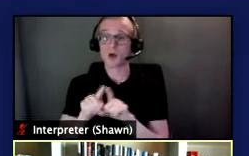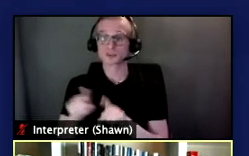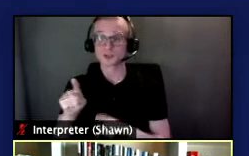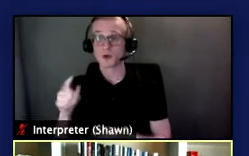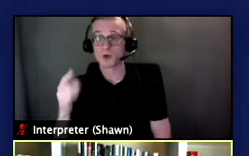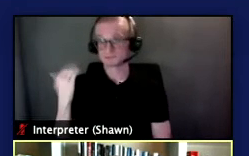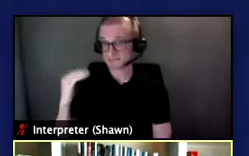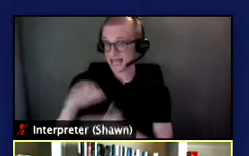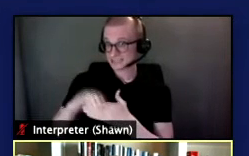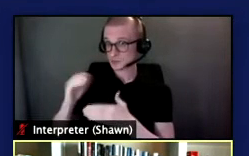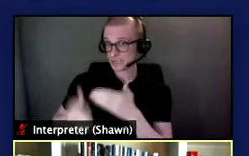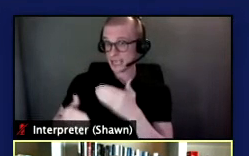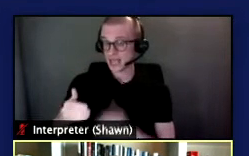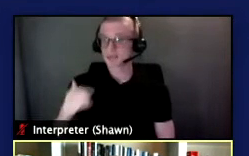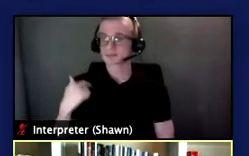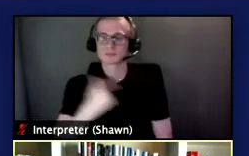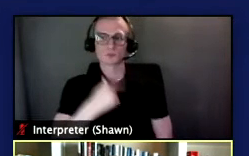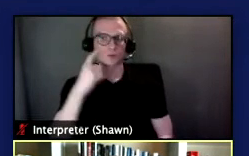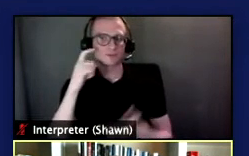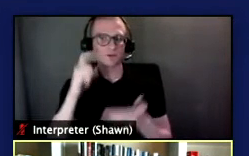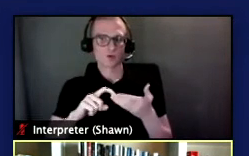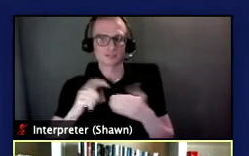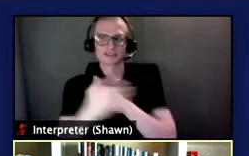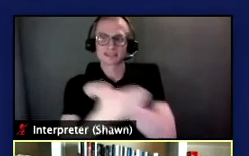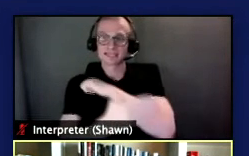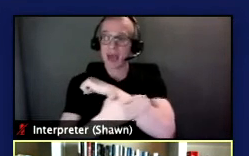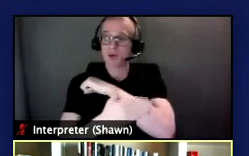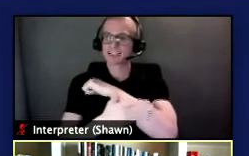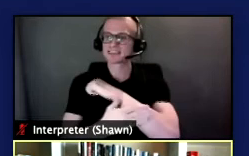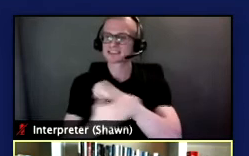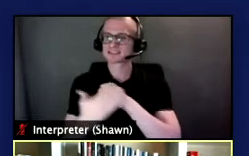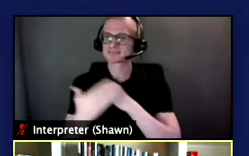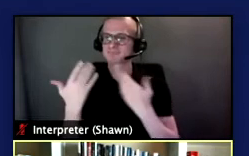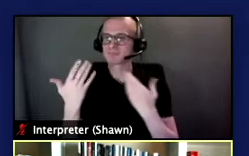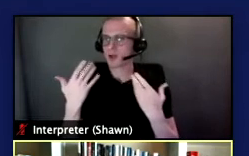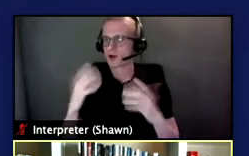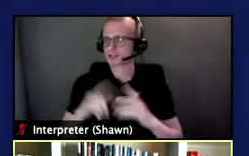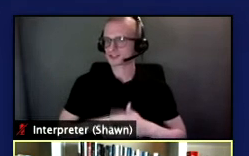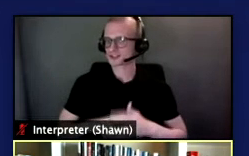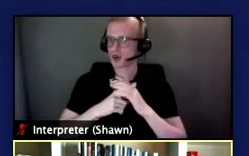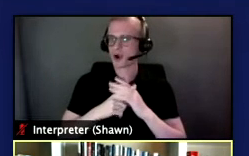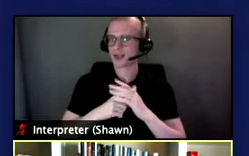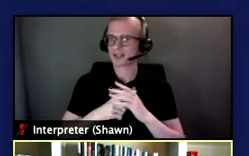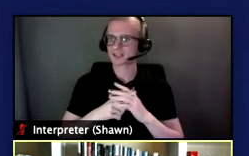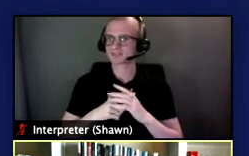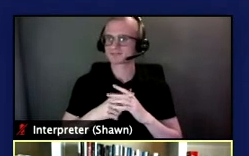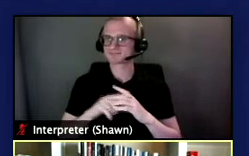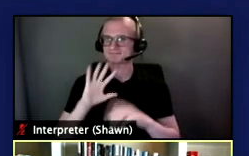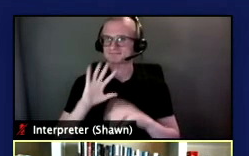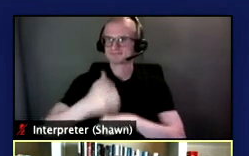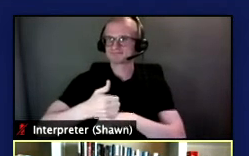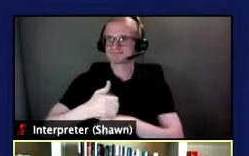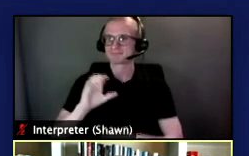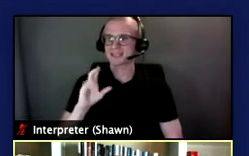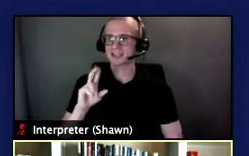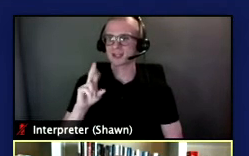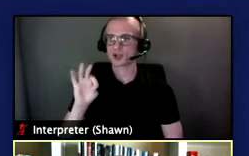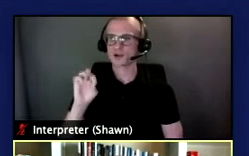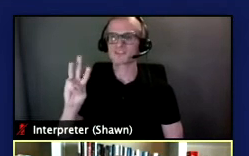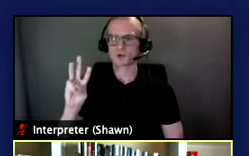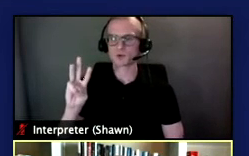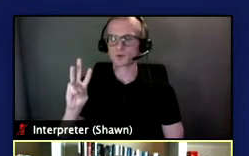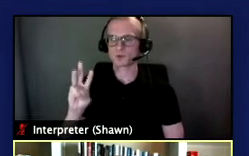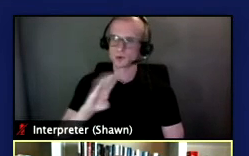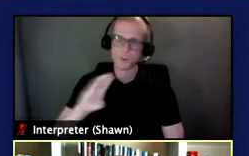and are putting in return to home by 10 p.m. or curfews as they do more and more